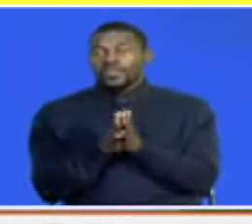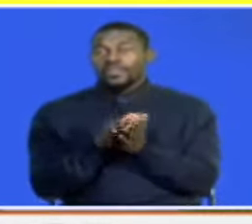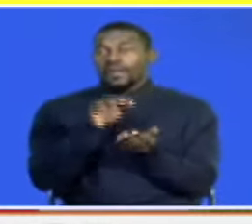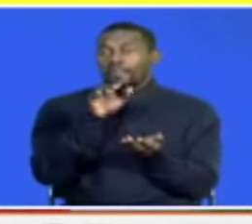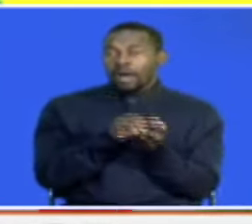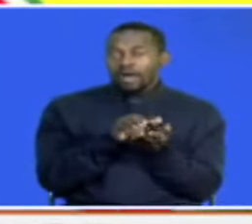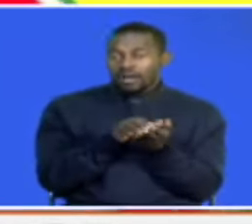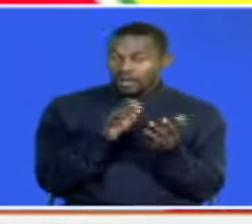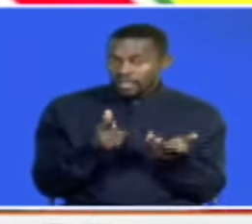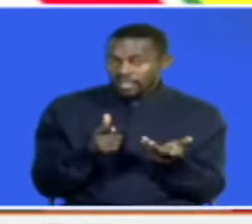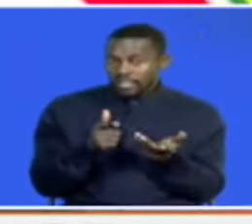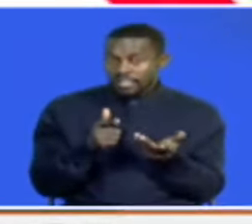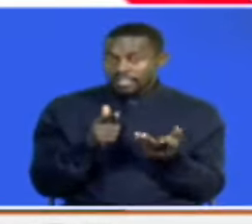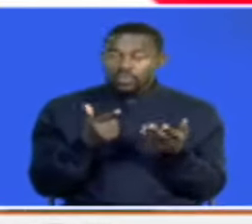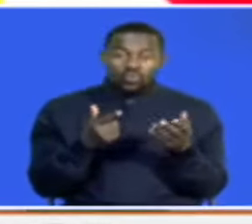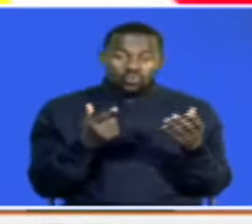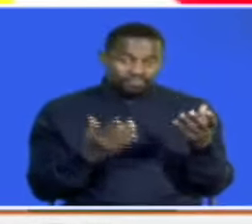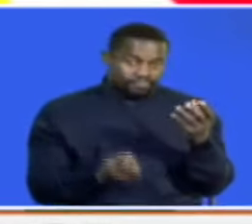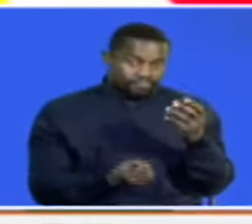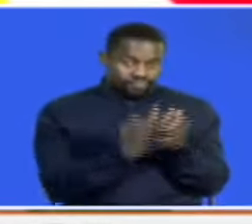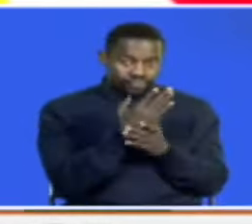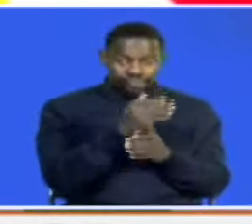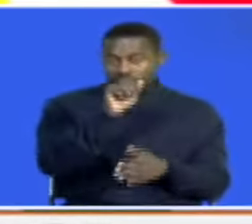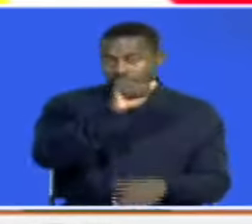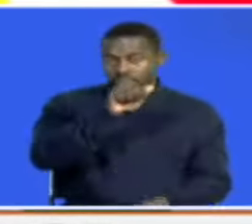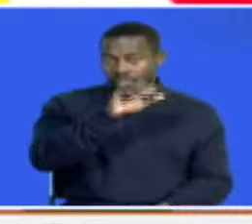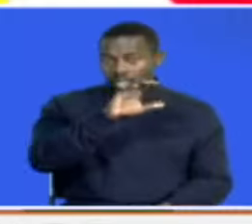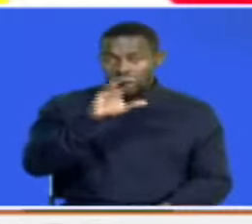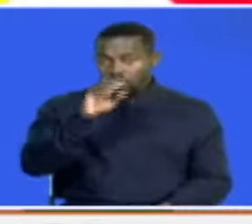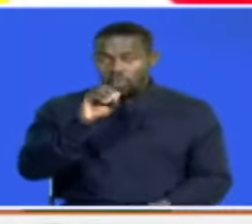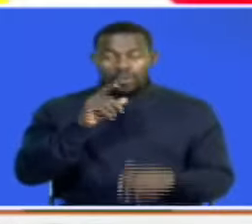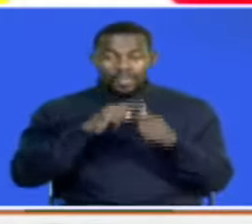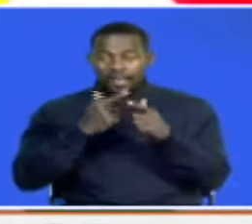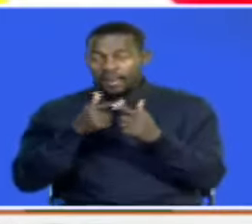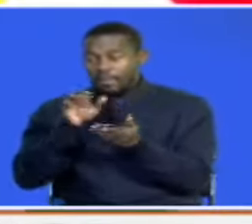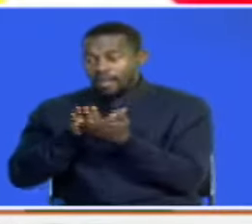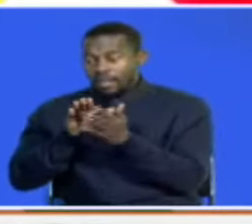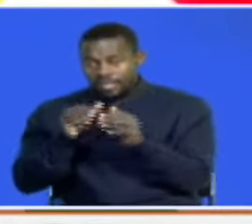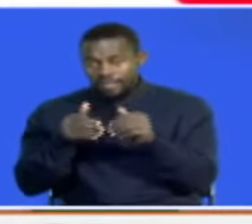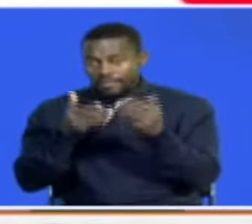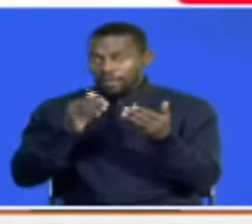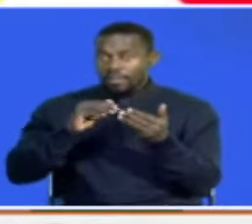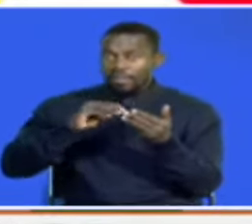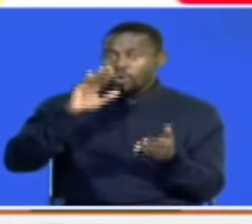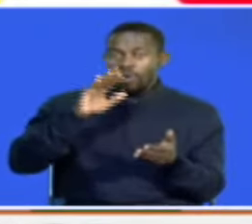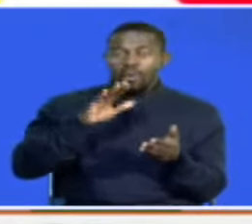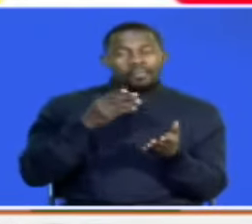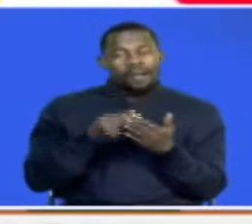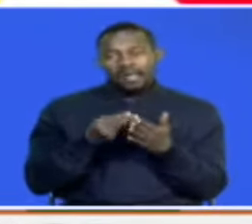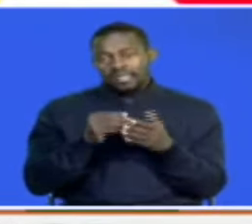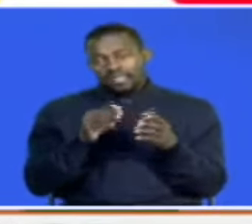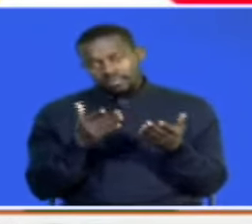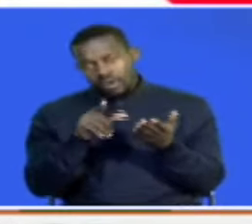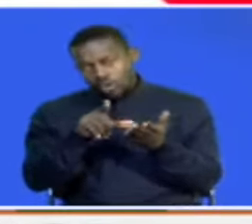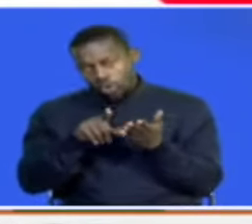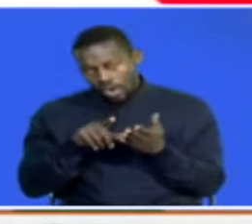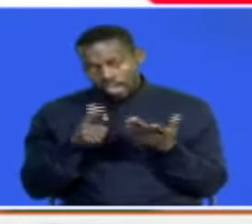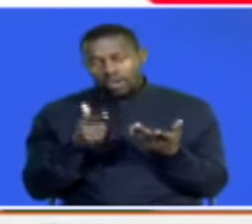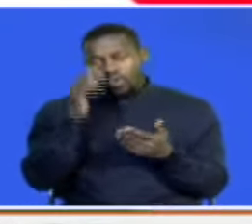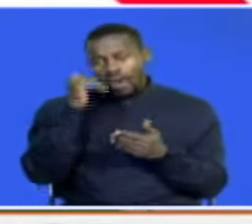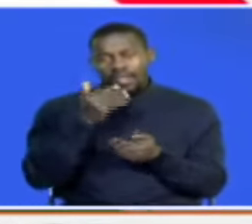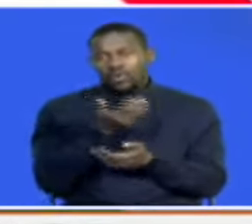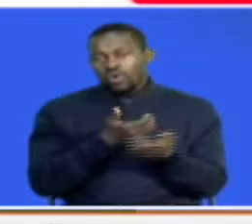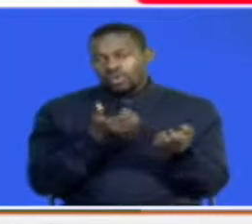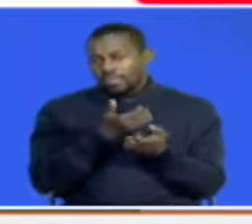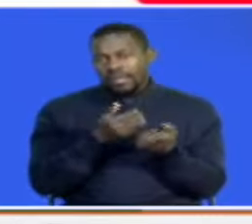circle, you are giving a smaller deposit and a longer duration repayment period. So the economy is chini sana, you are na malipo pole